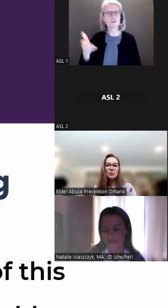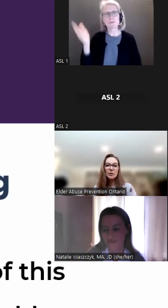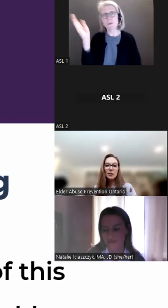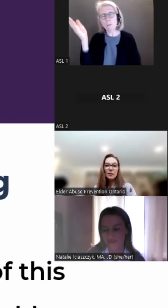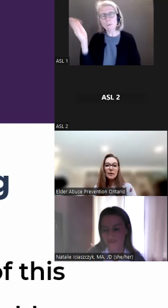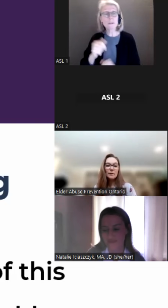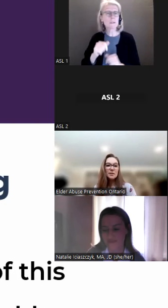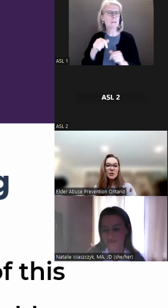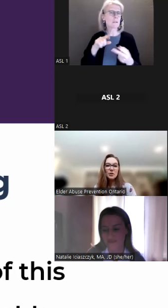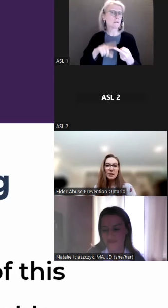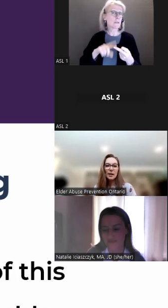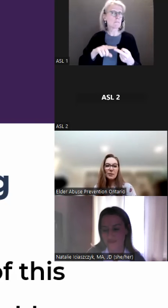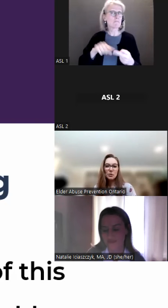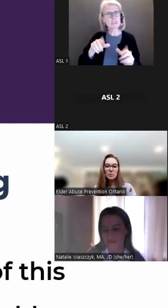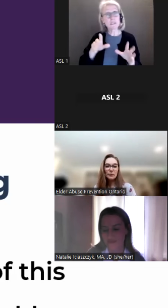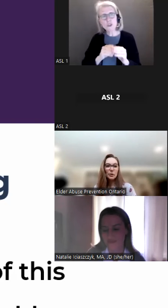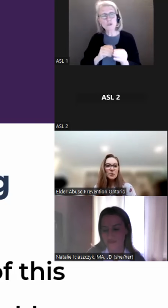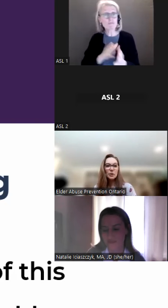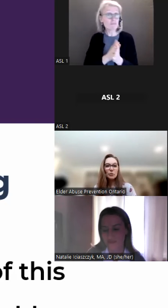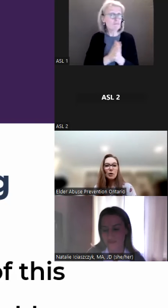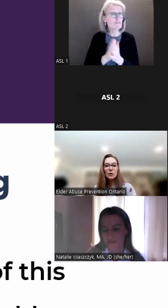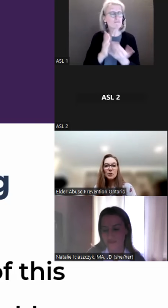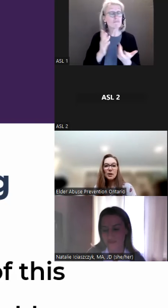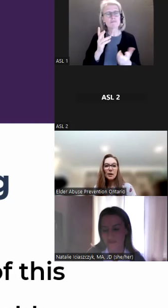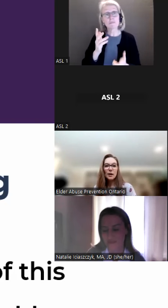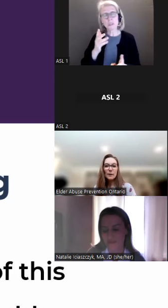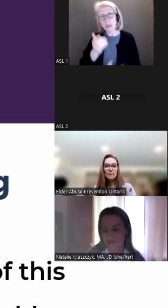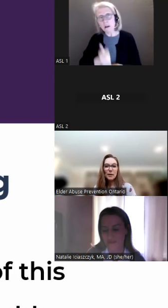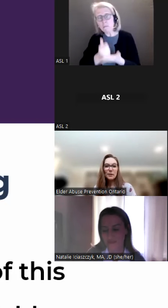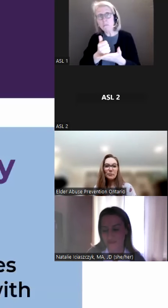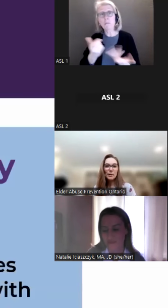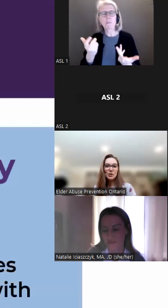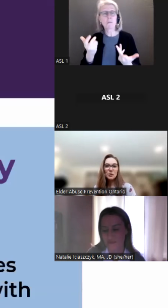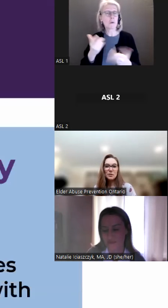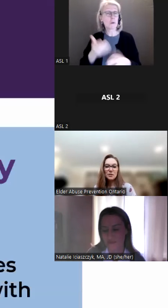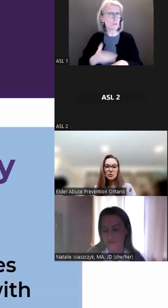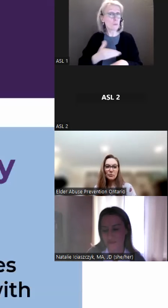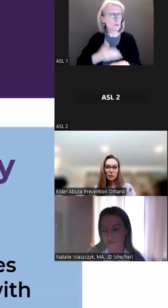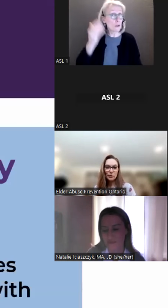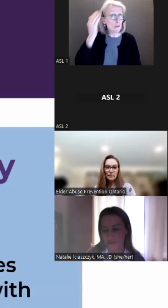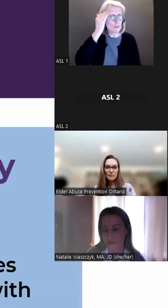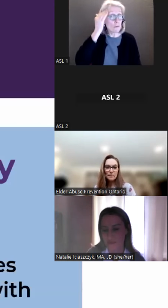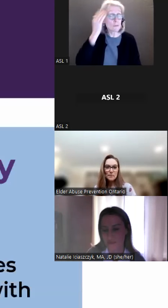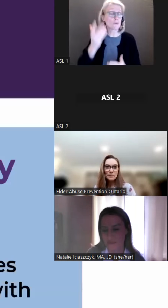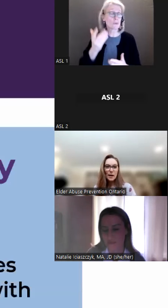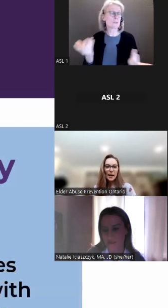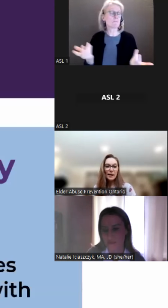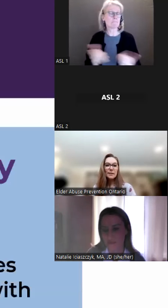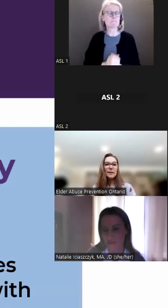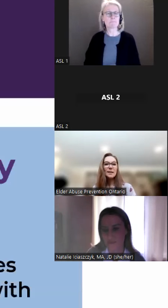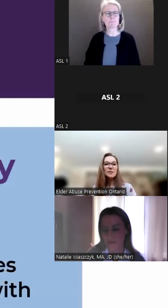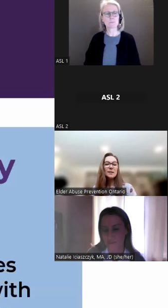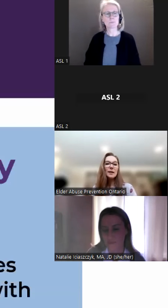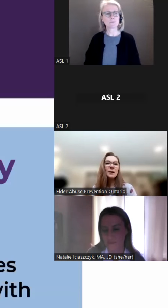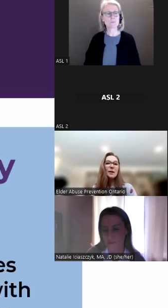you found the session today in terms of increasing your knowledge and information to assist you further.